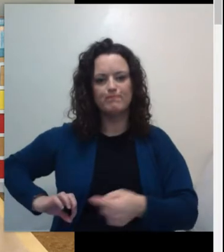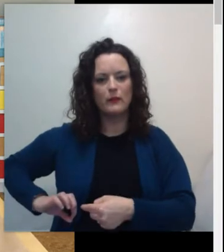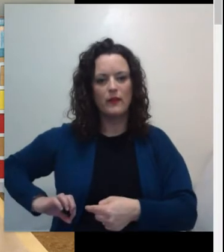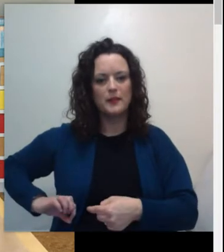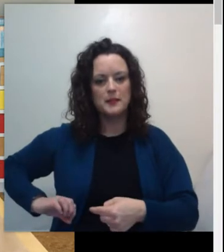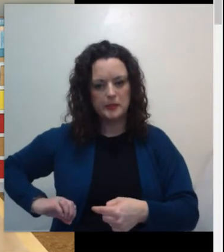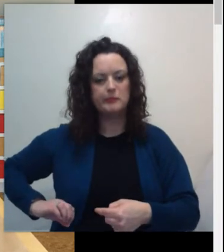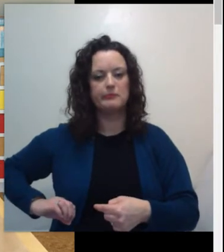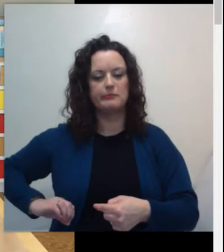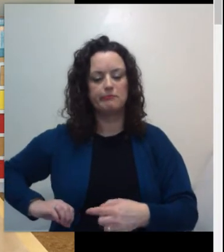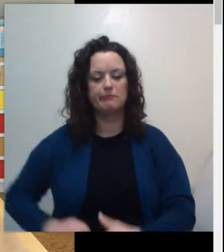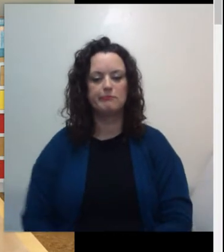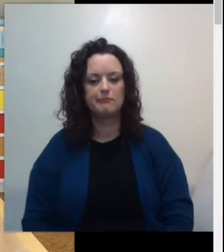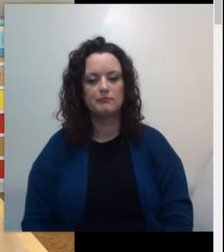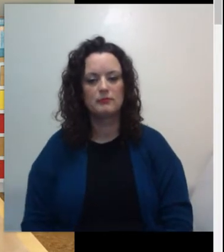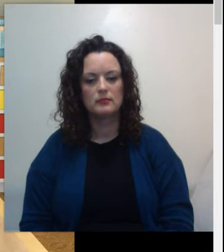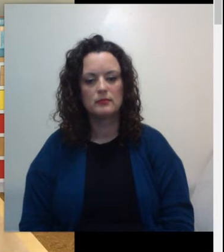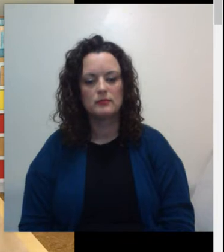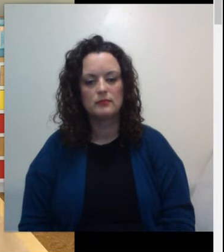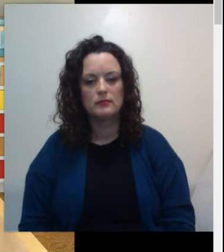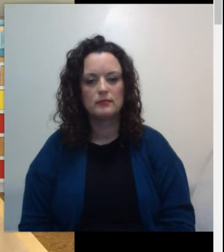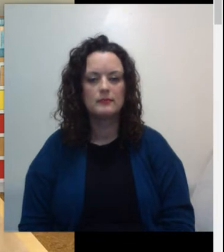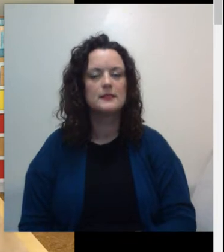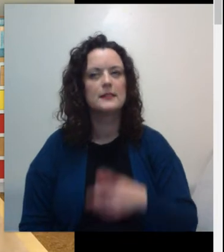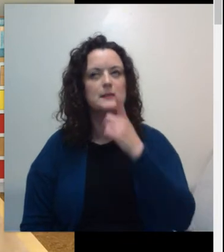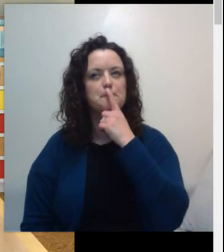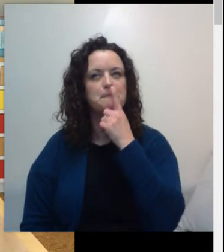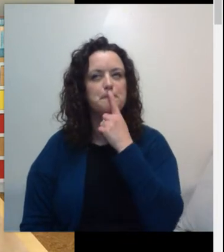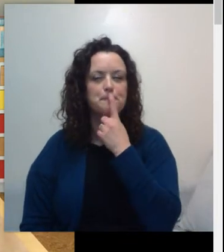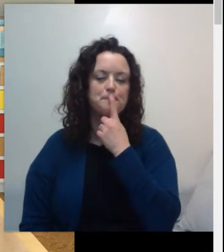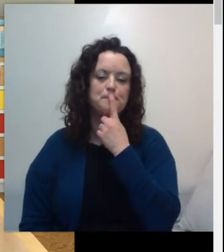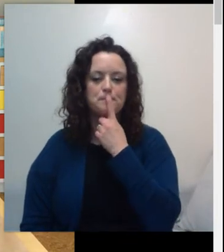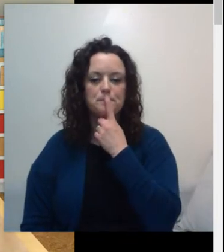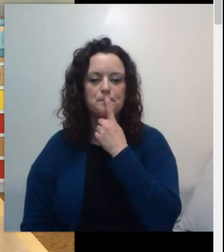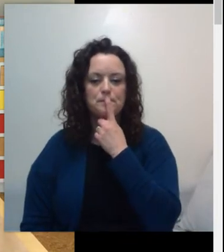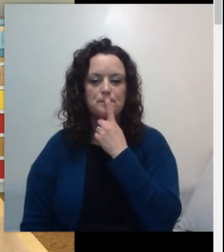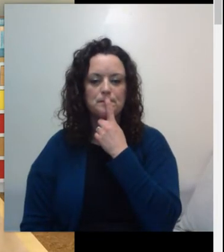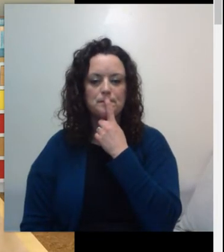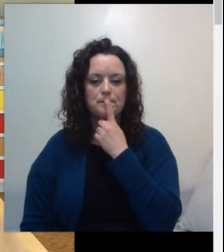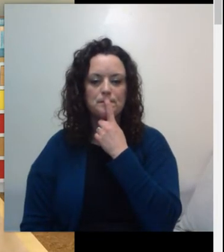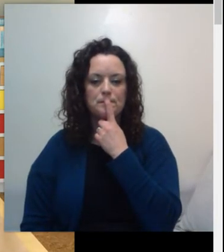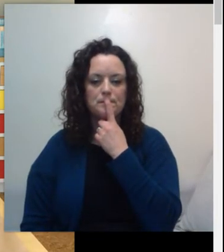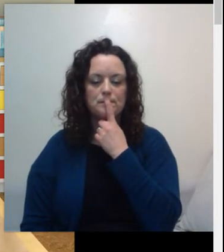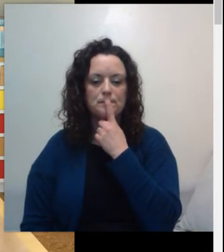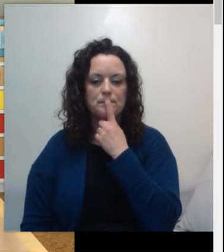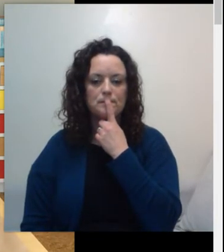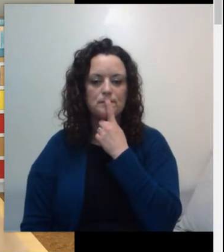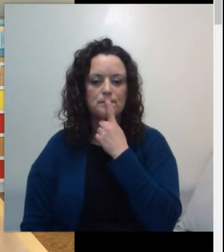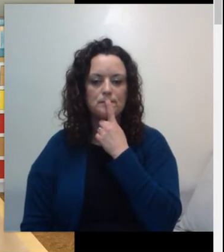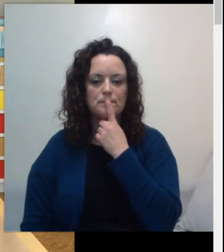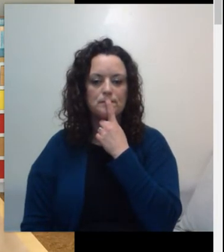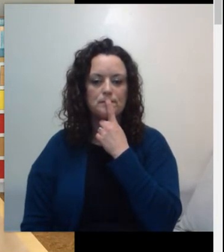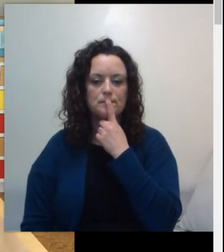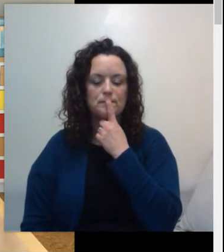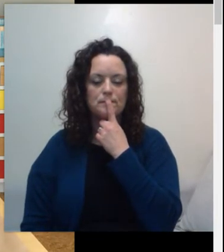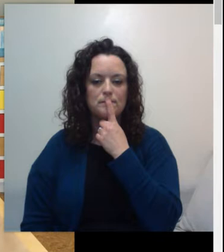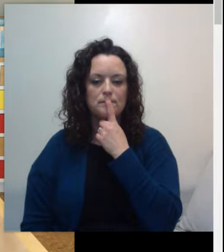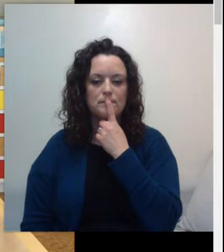That's fun. Alright, let's do a pair of